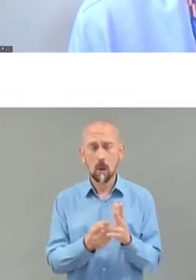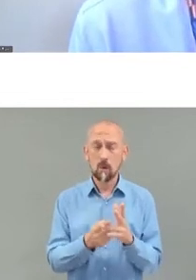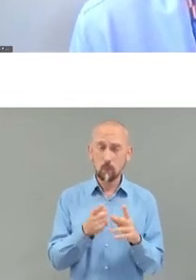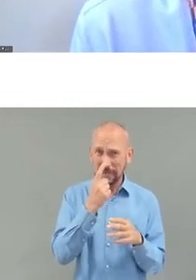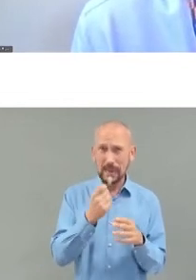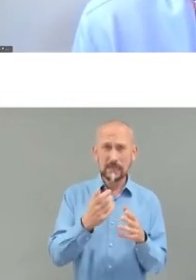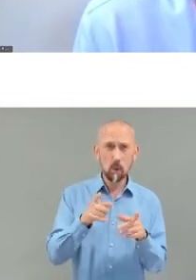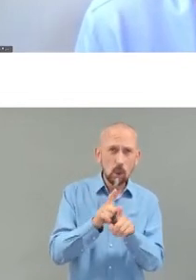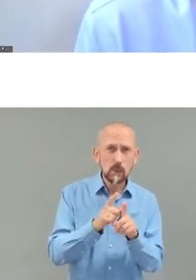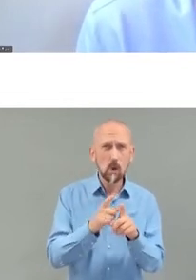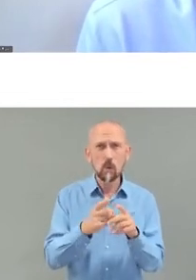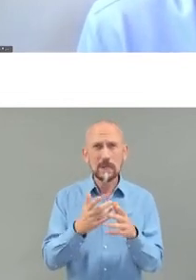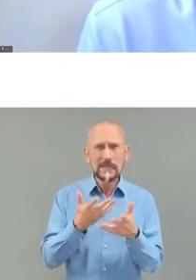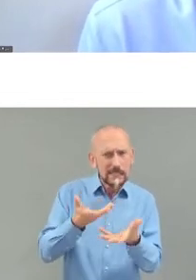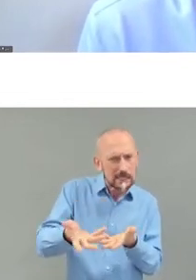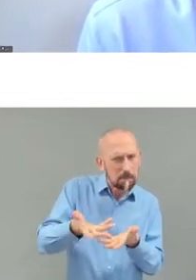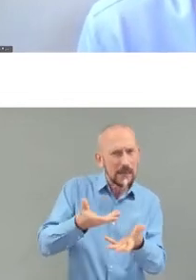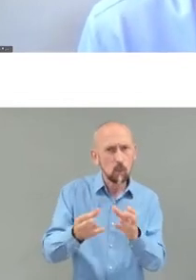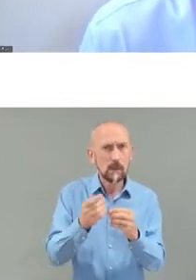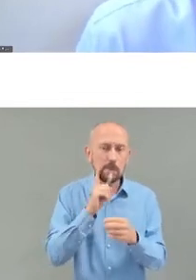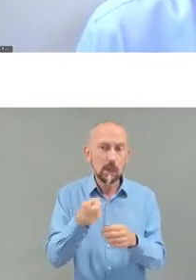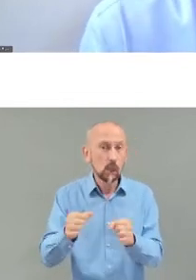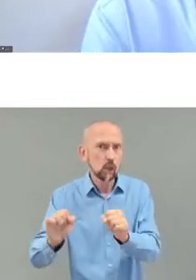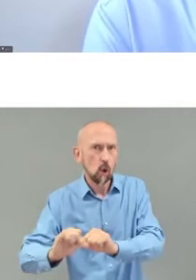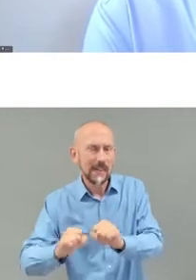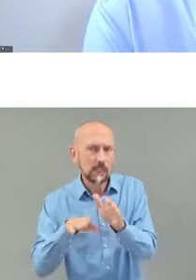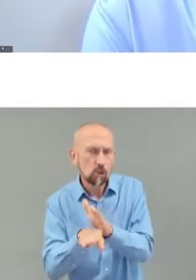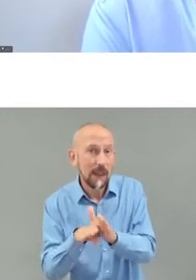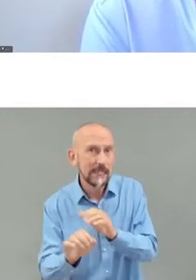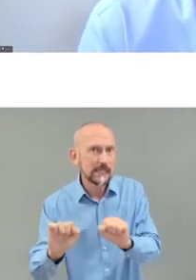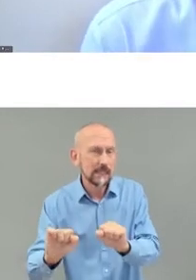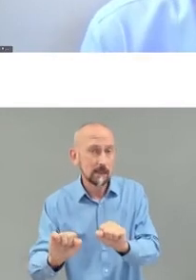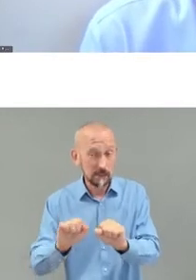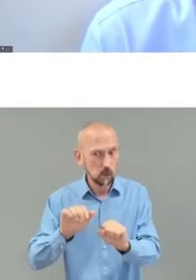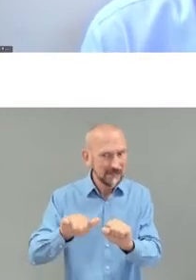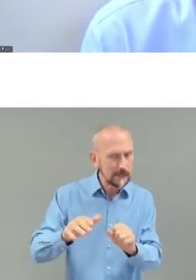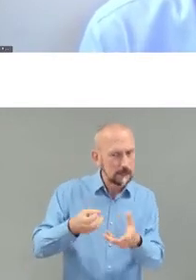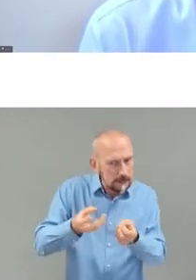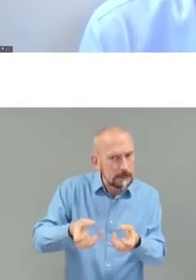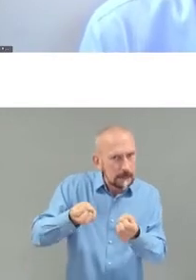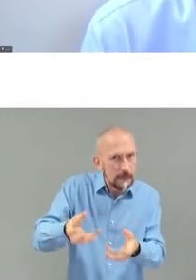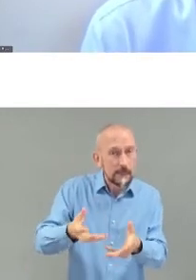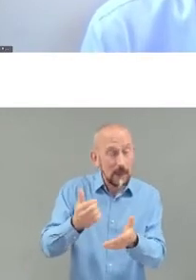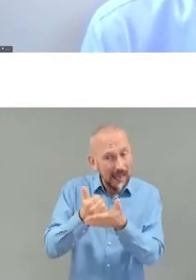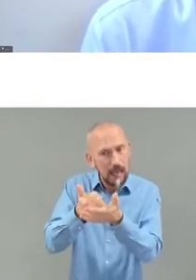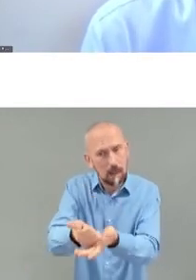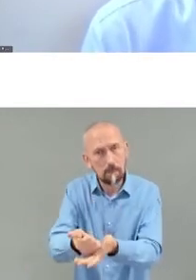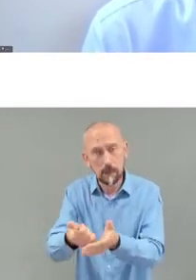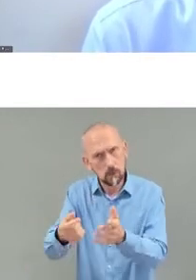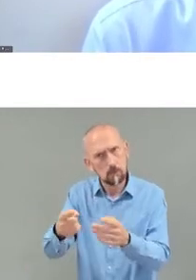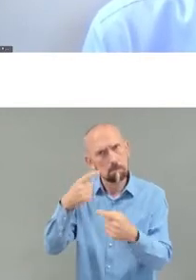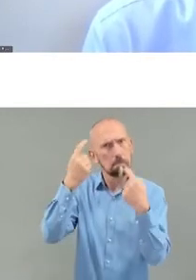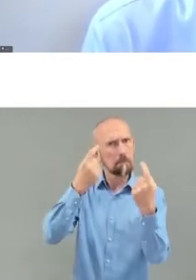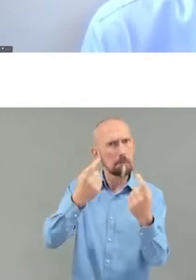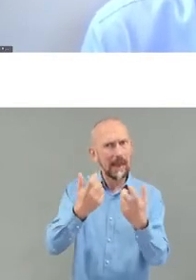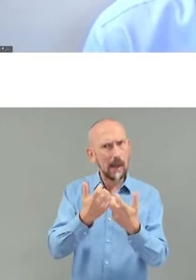kind of upstream in their academic or training journey to actually help think about how we can make psychological